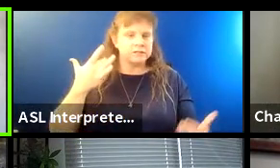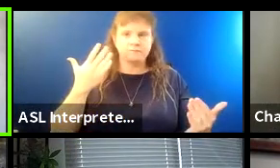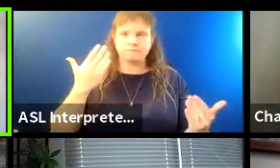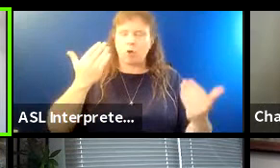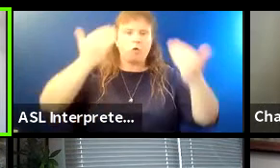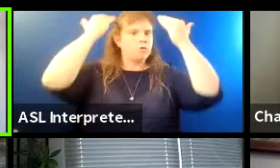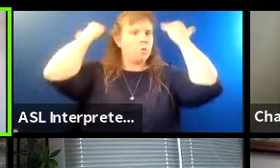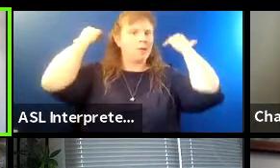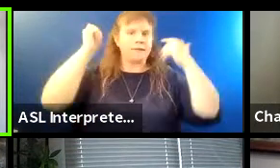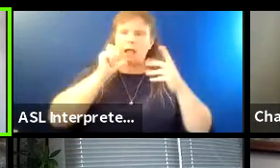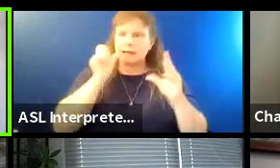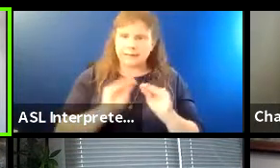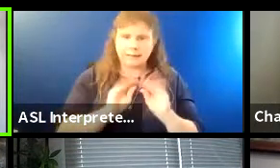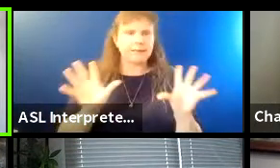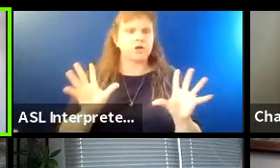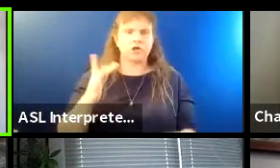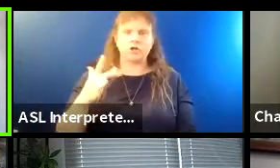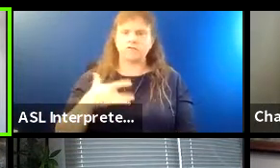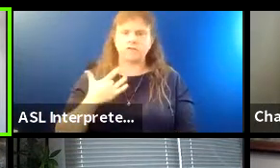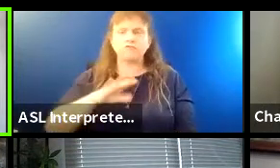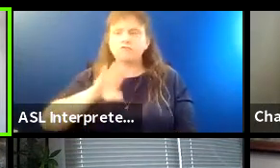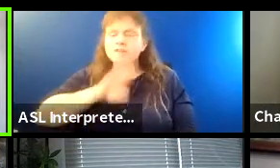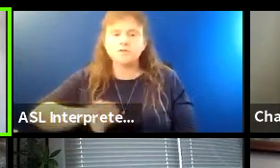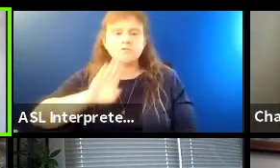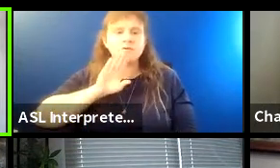just frankly frustrating.